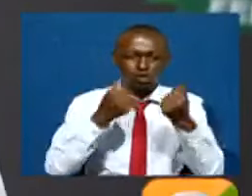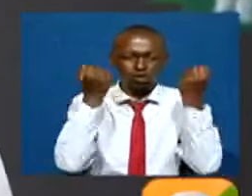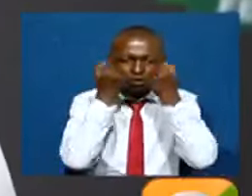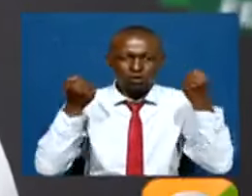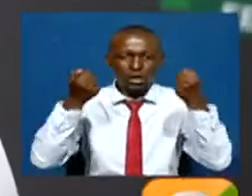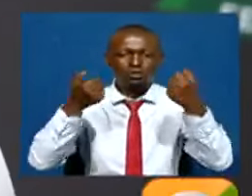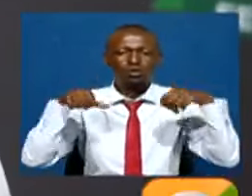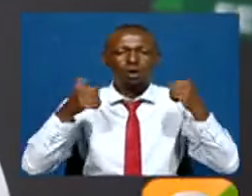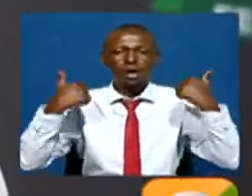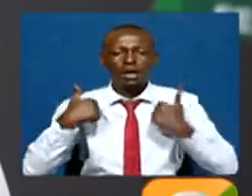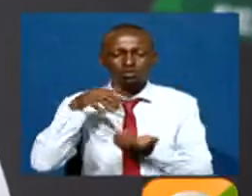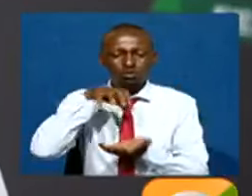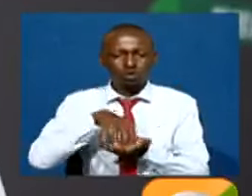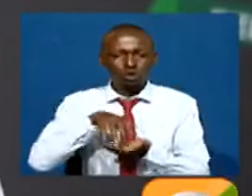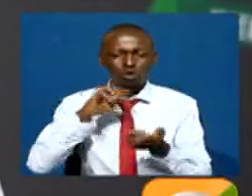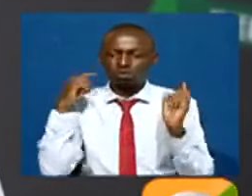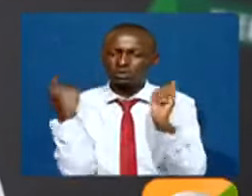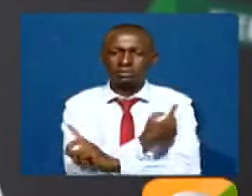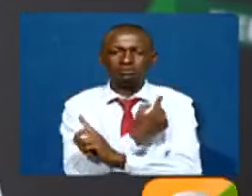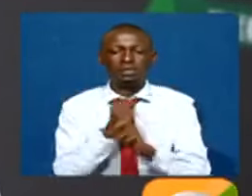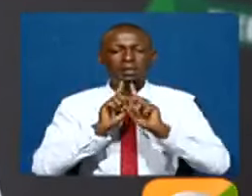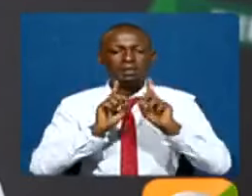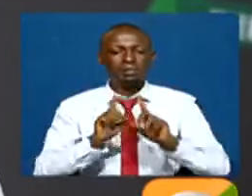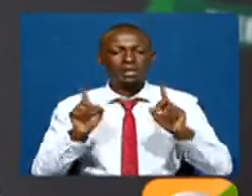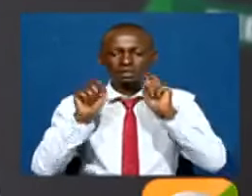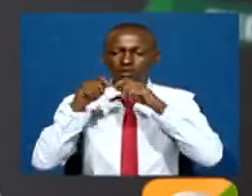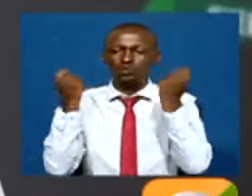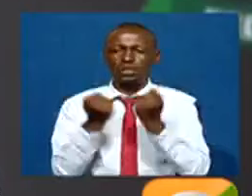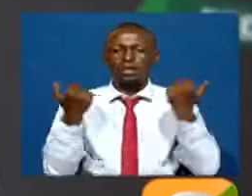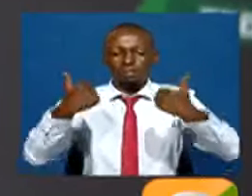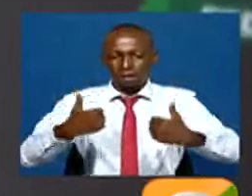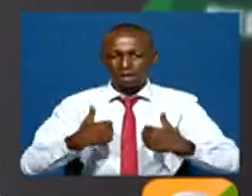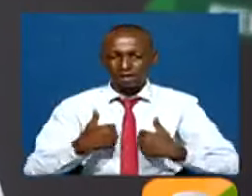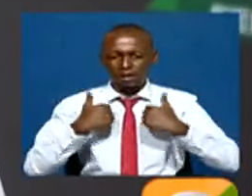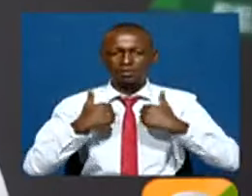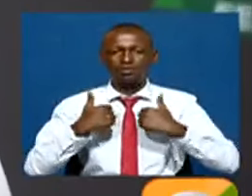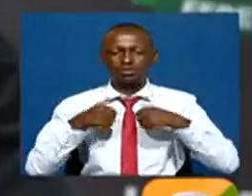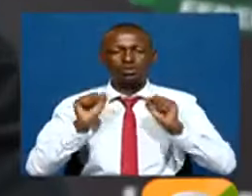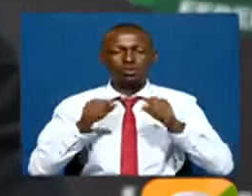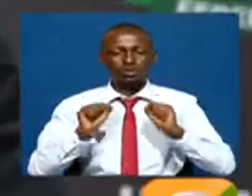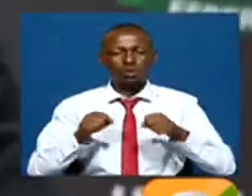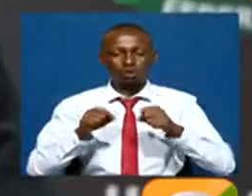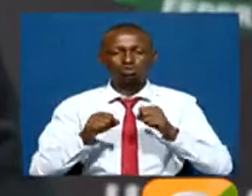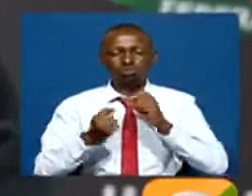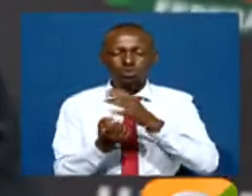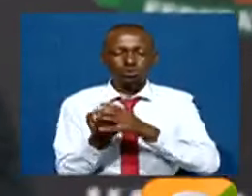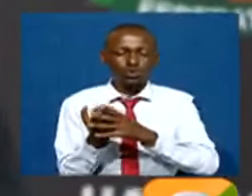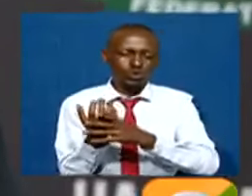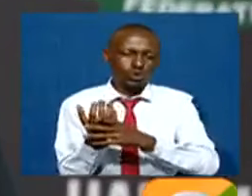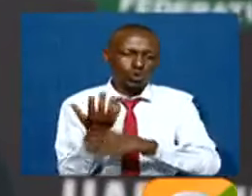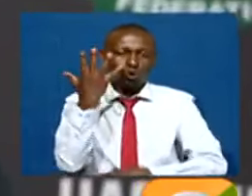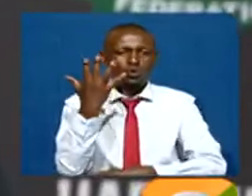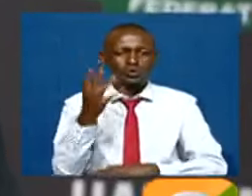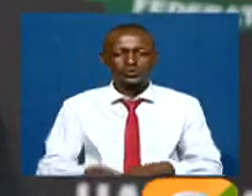very different situation. But we have a team which is on the way to grow. If the field was